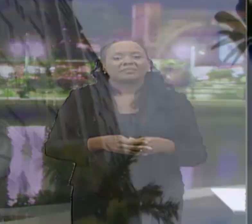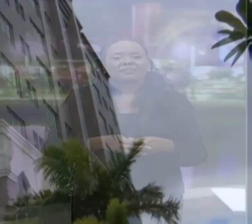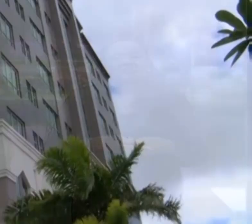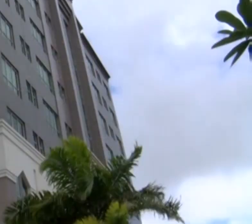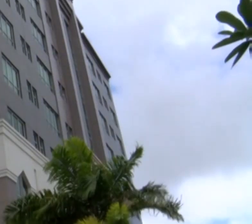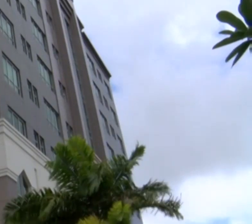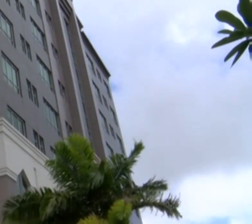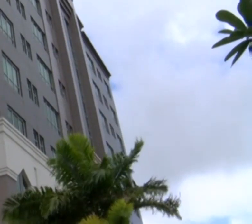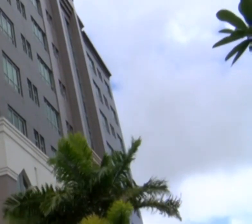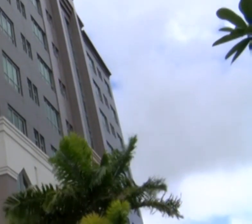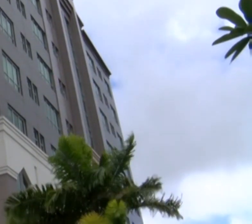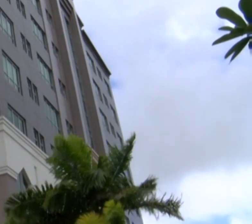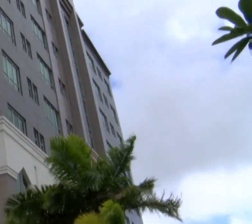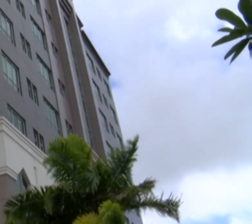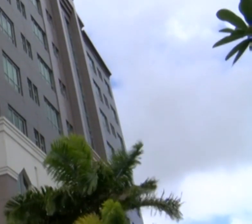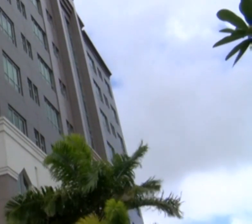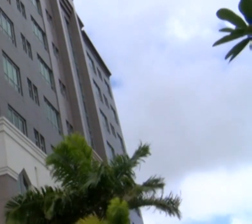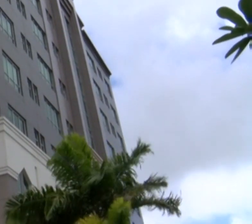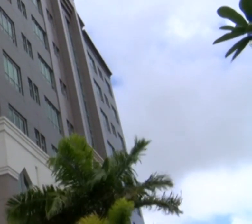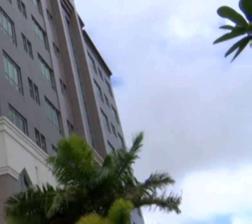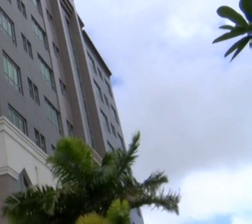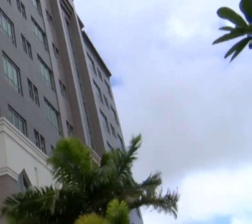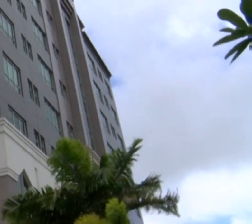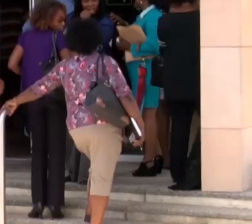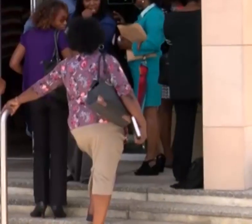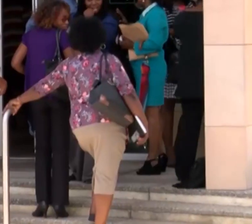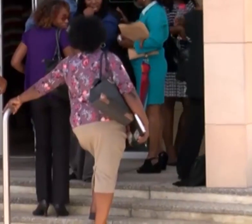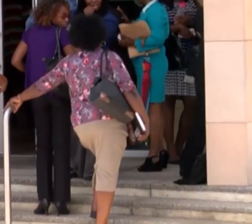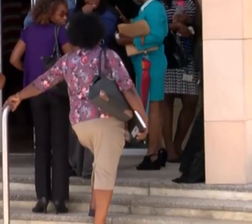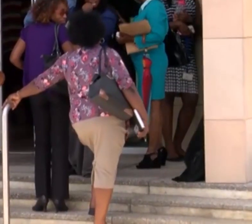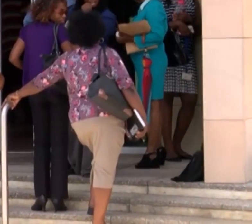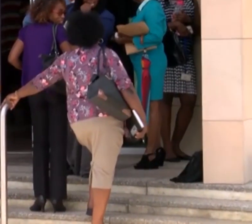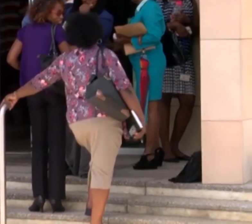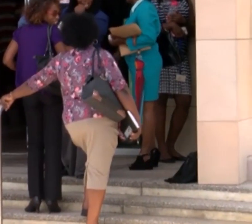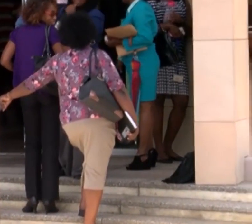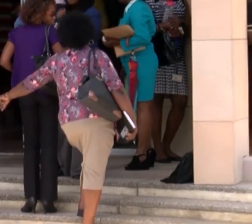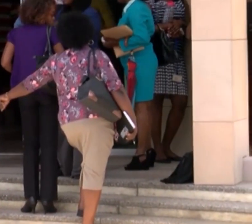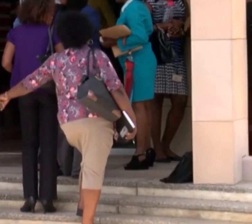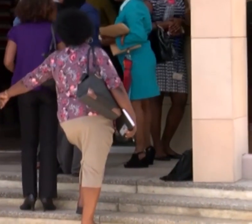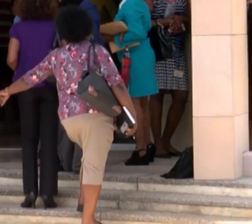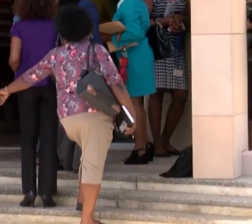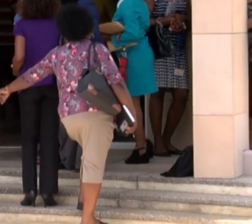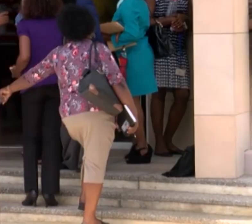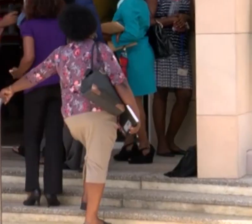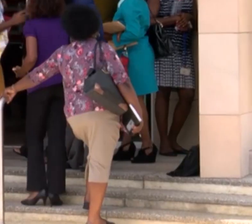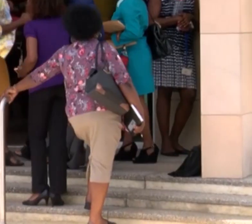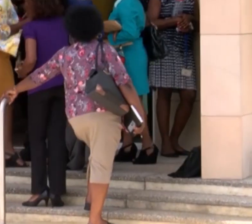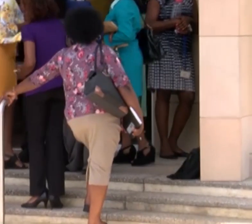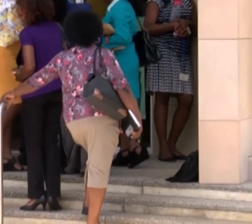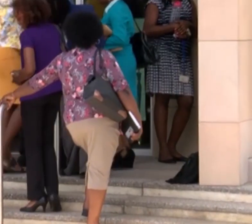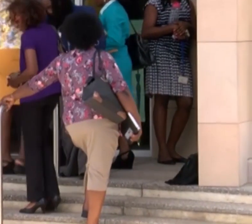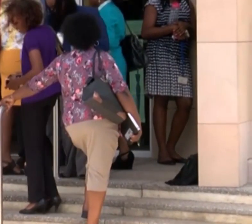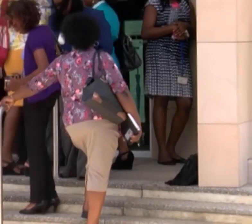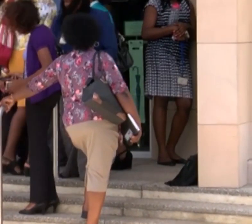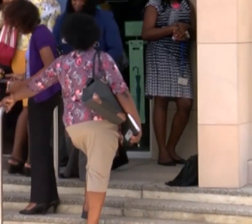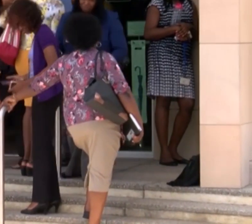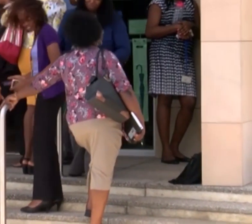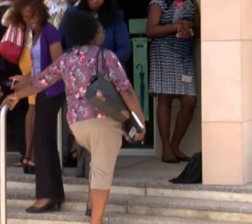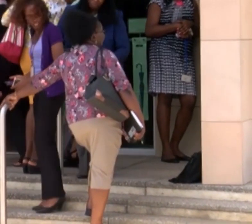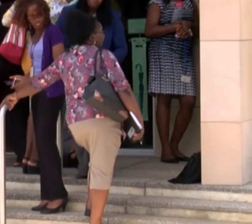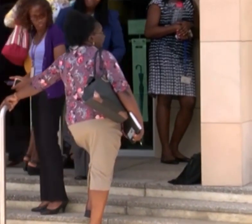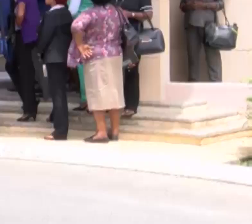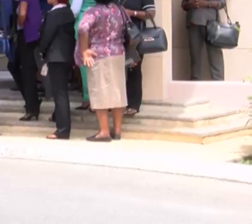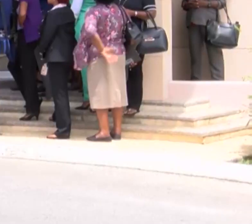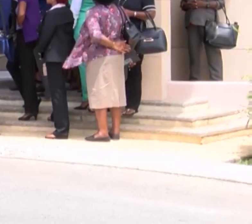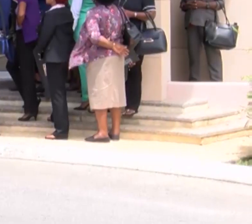housed, complaining about a foul odor. Several of them reportedly sought medical attention. BSS Director Aubrey Brown